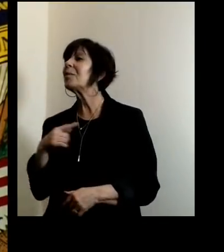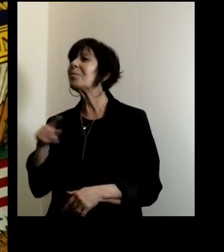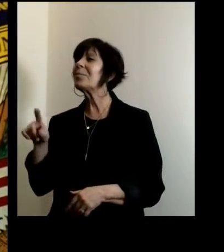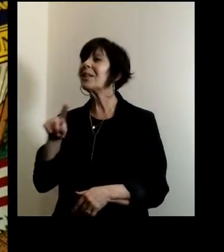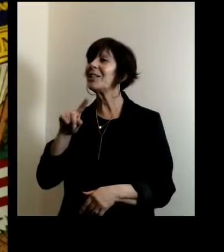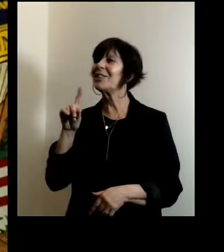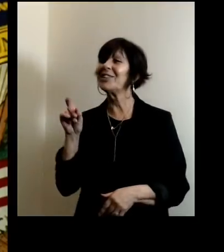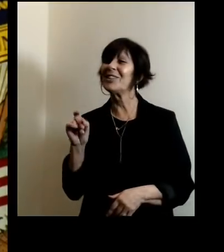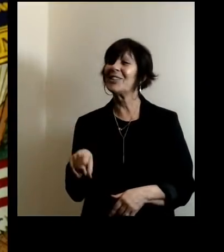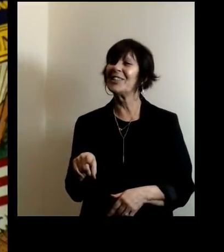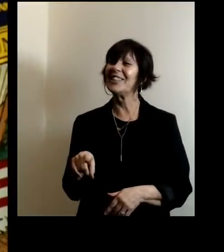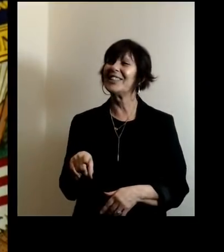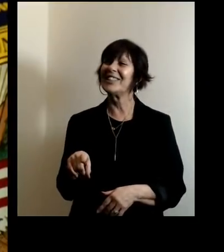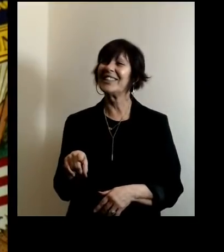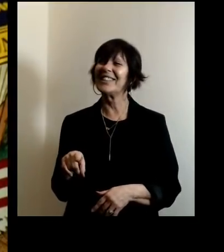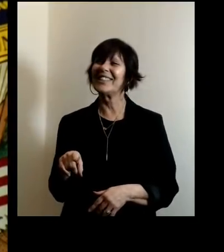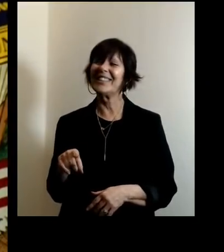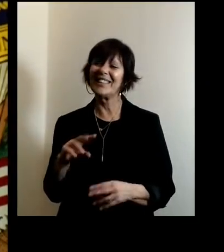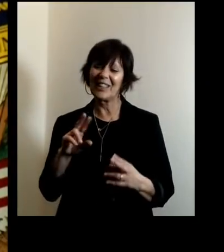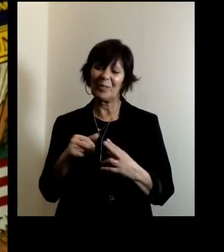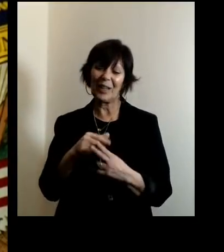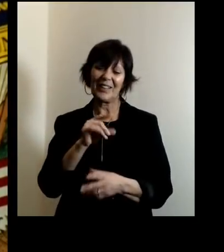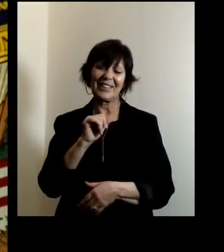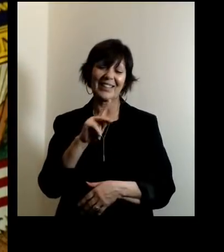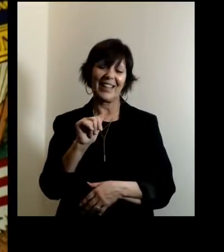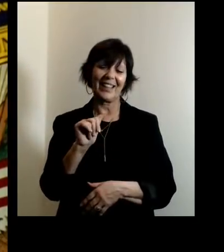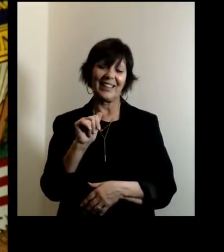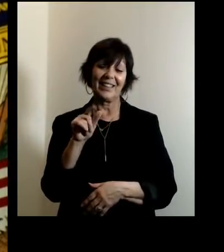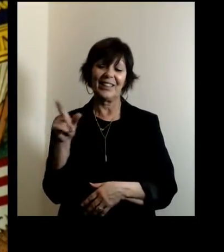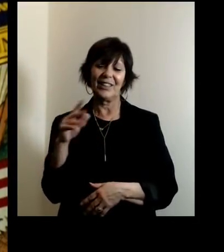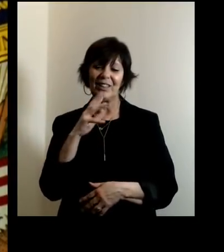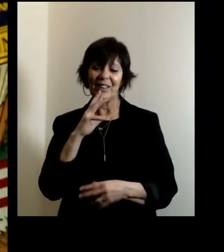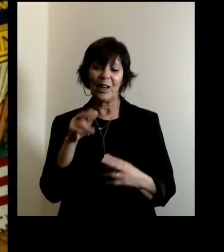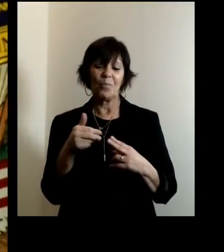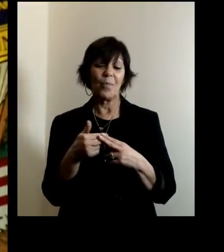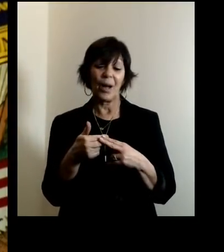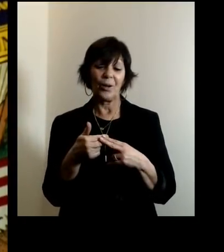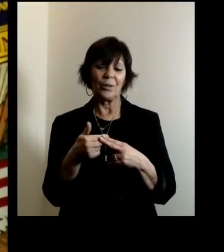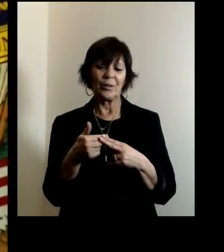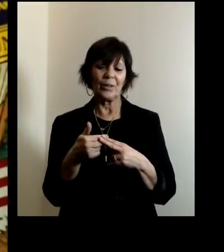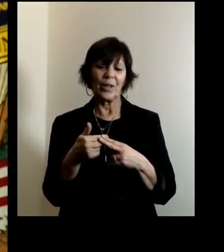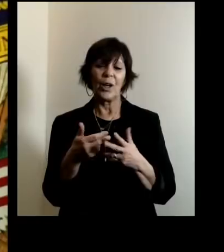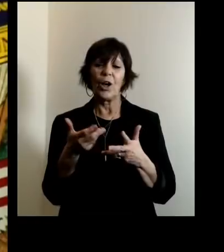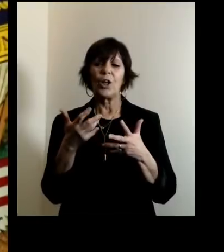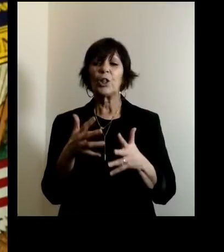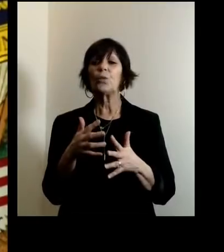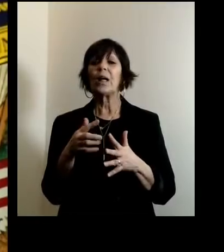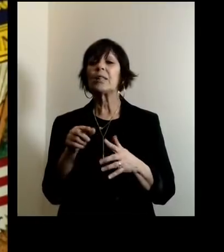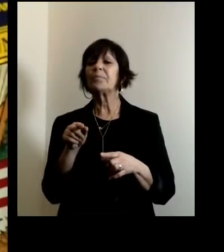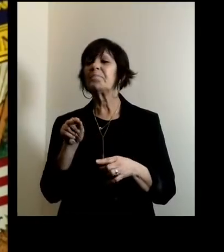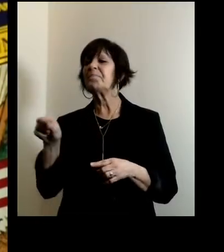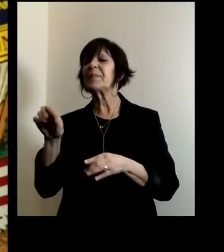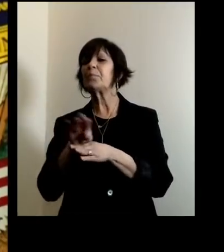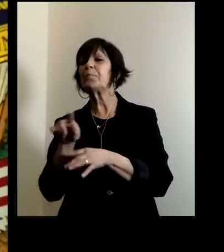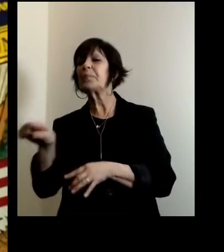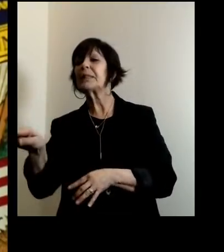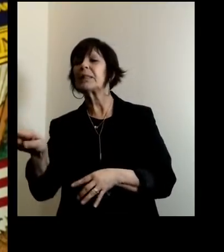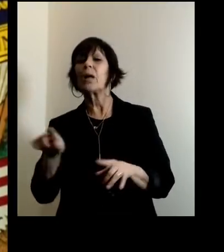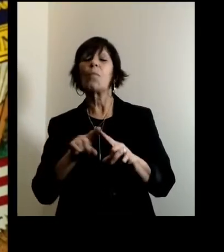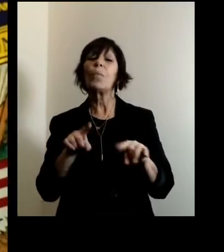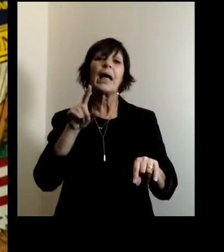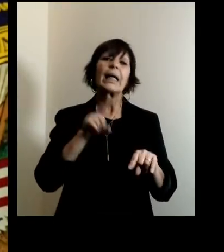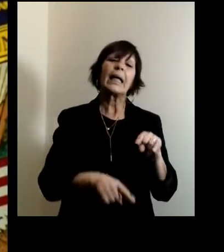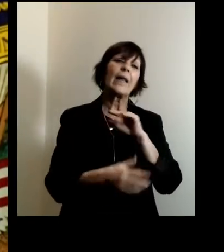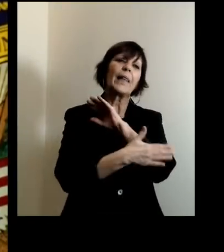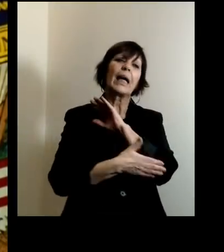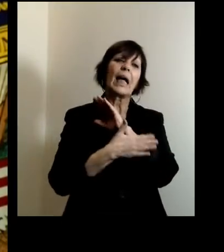is regarding the data. You've been talking about how you don't want to identify any single businesses, but can't the county